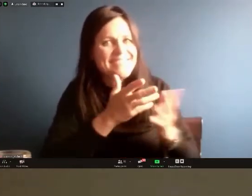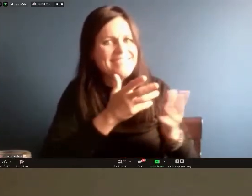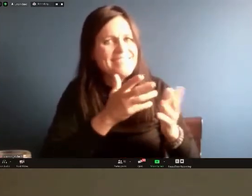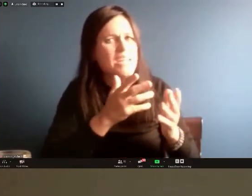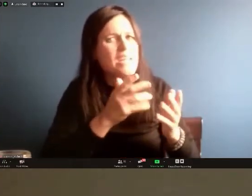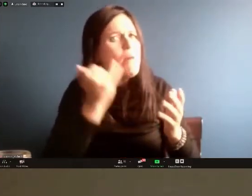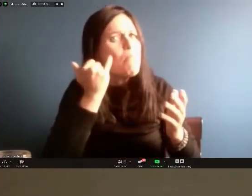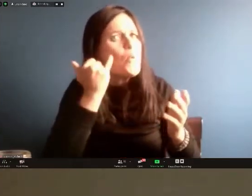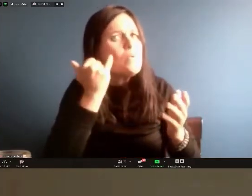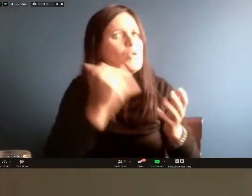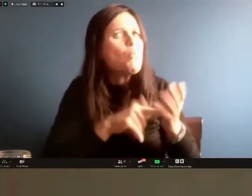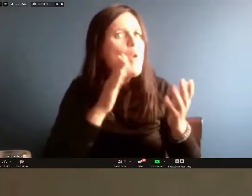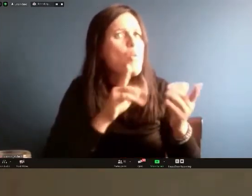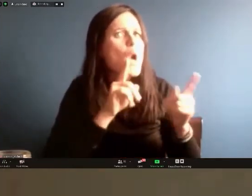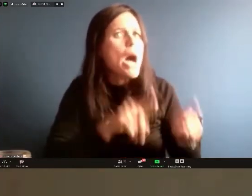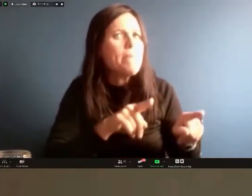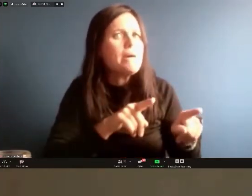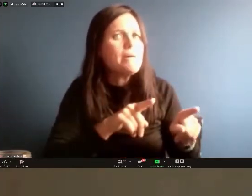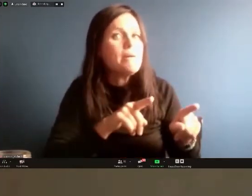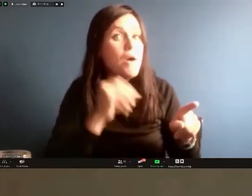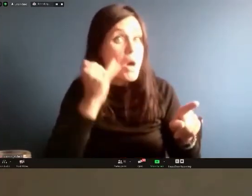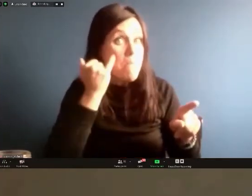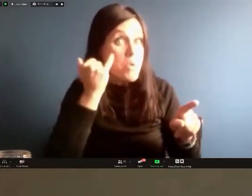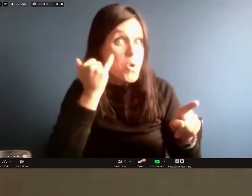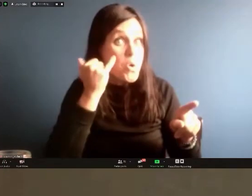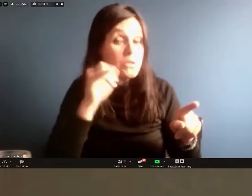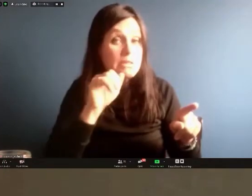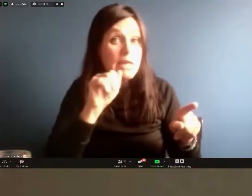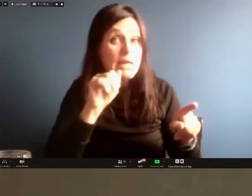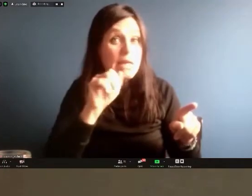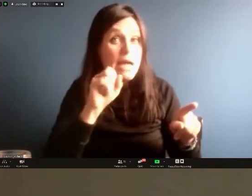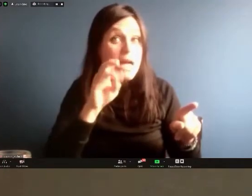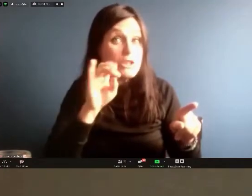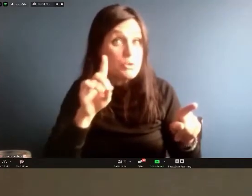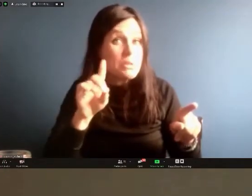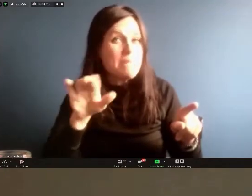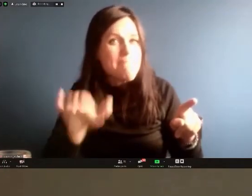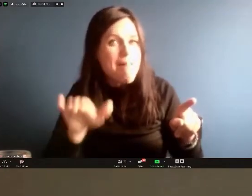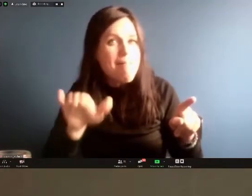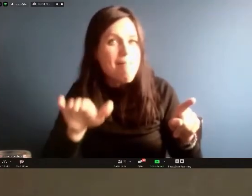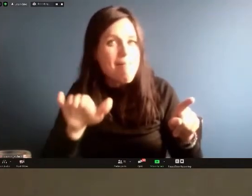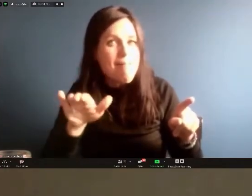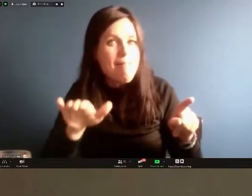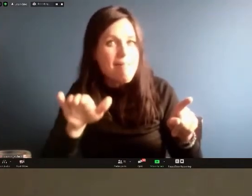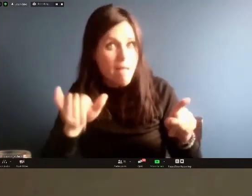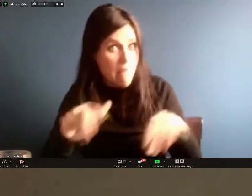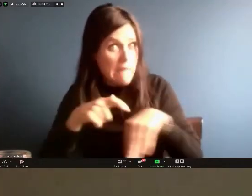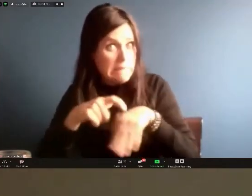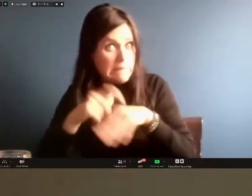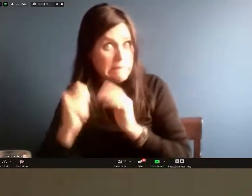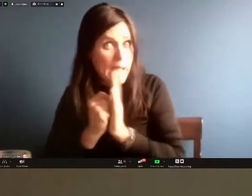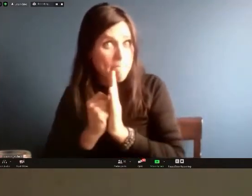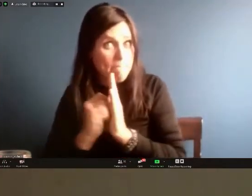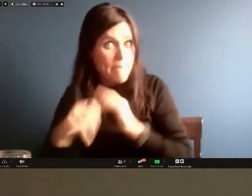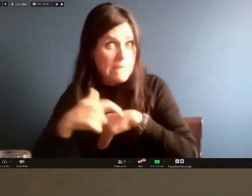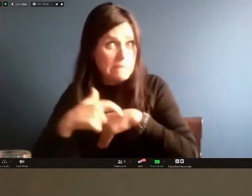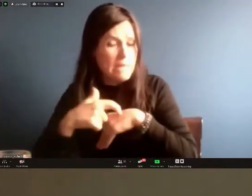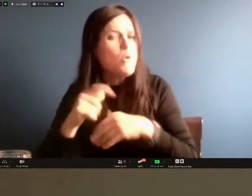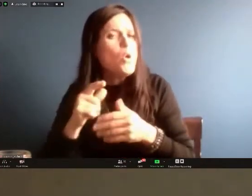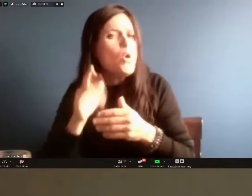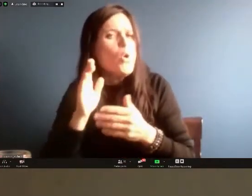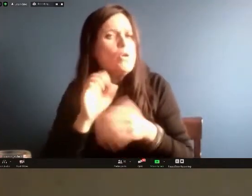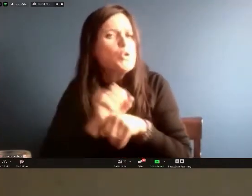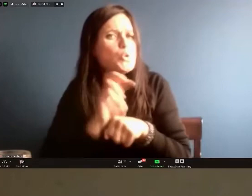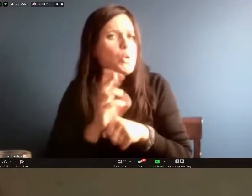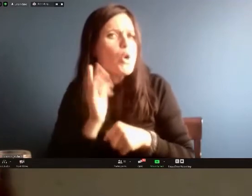happen? What would have happened when Astrid was a girl, and what would happen now? And there are very